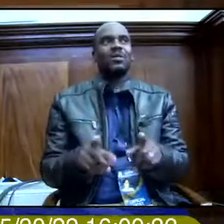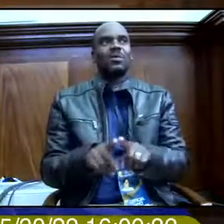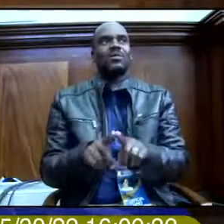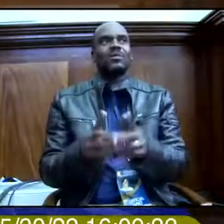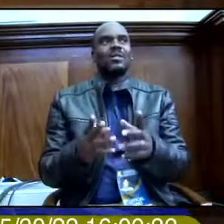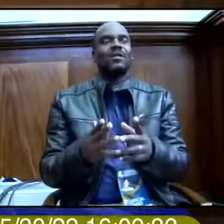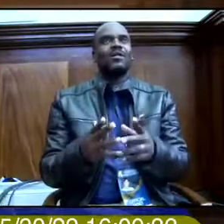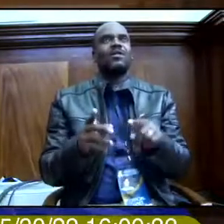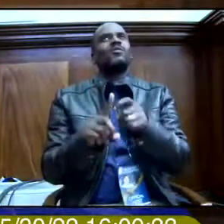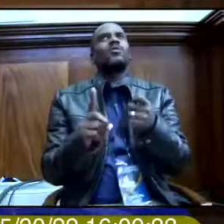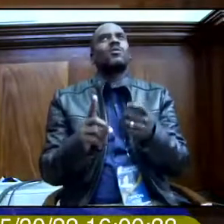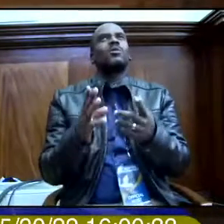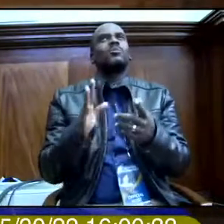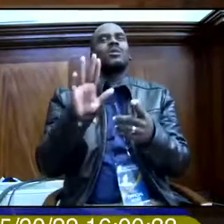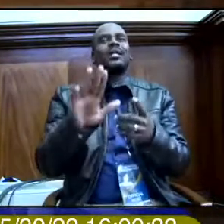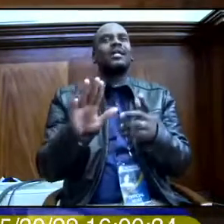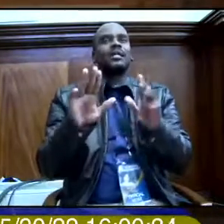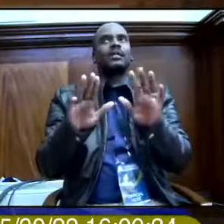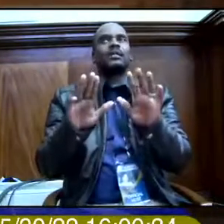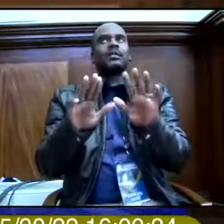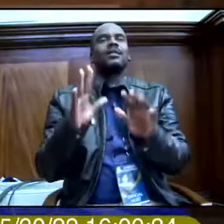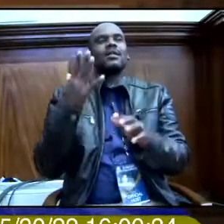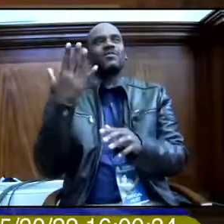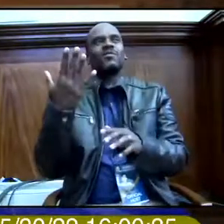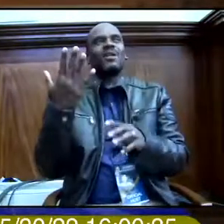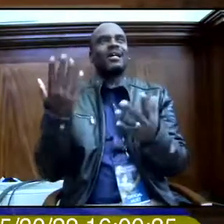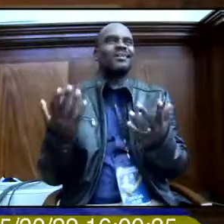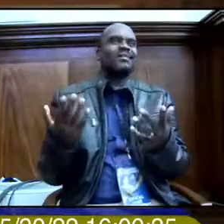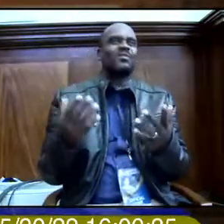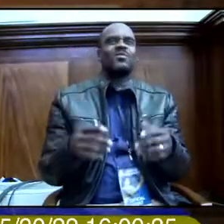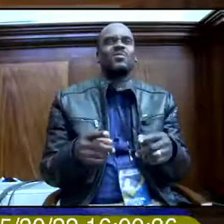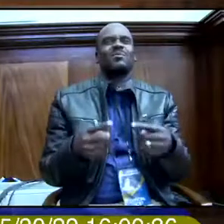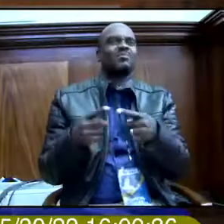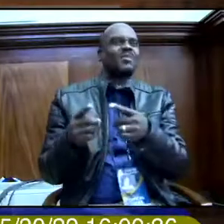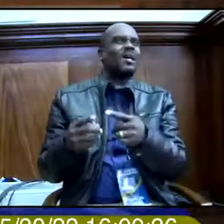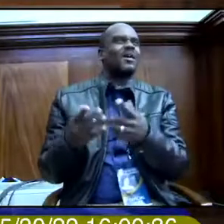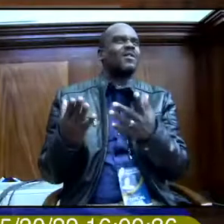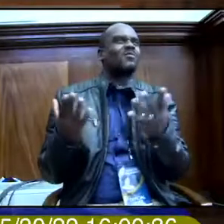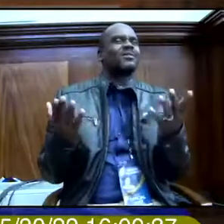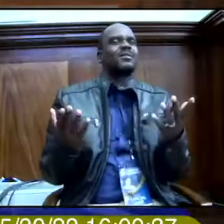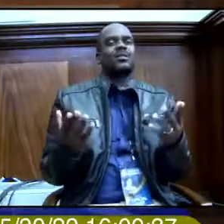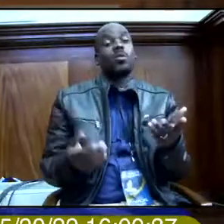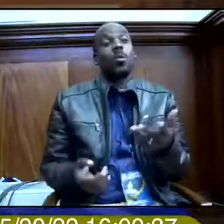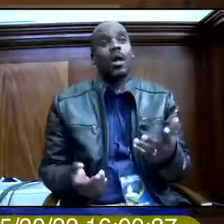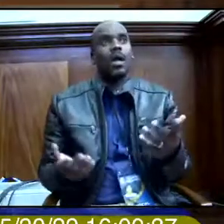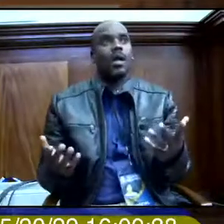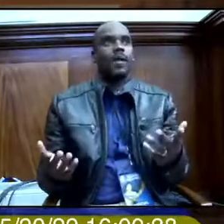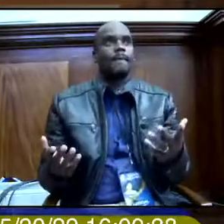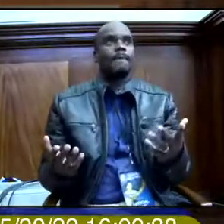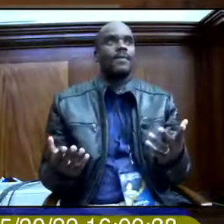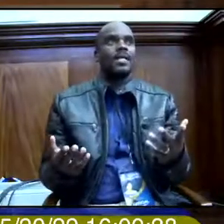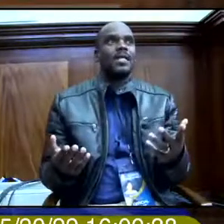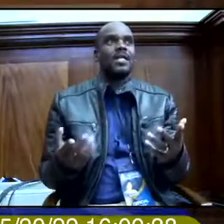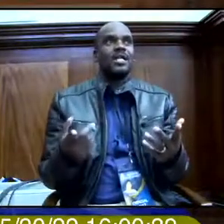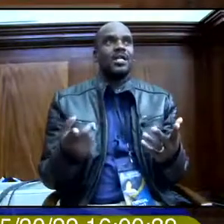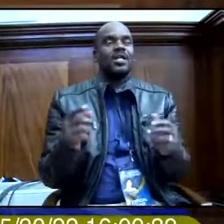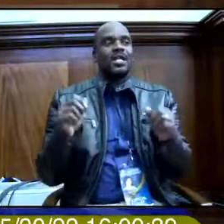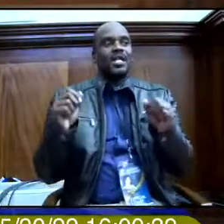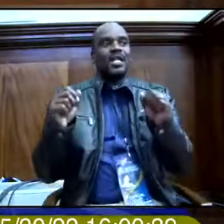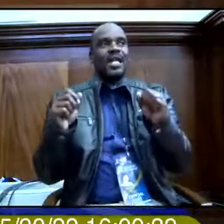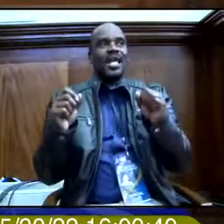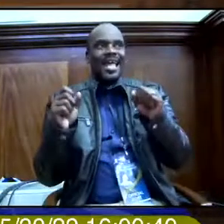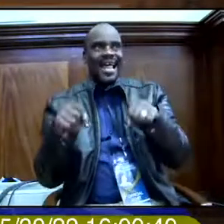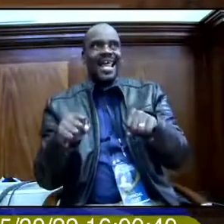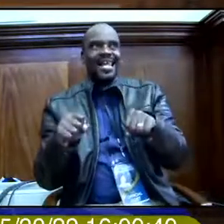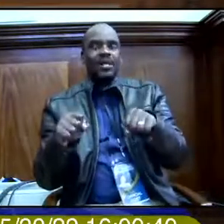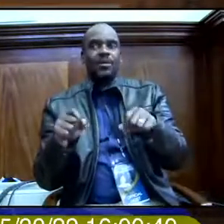1995 to uh to to the last one there were instances where an agreement was to say on